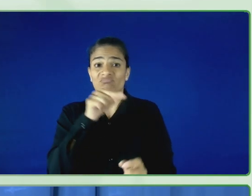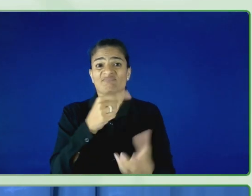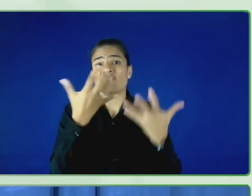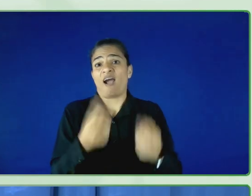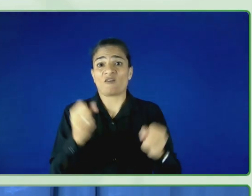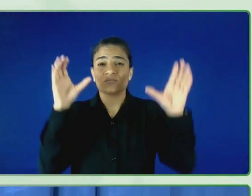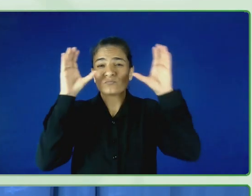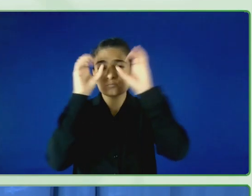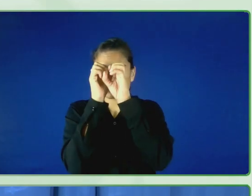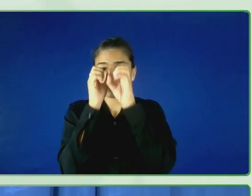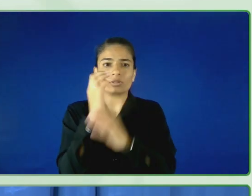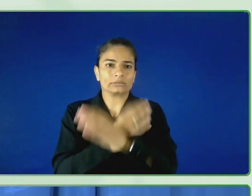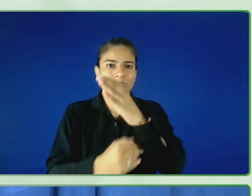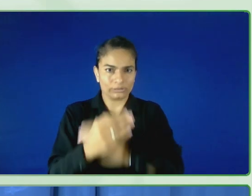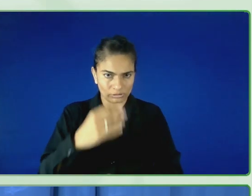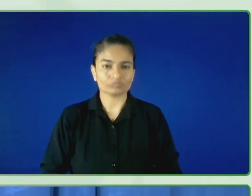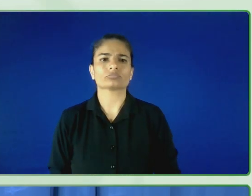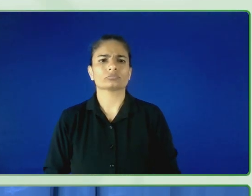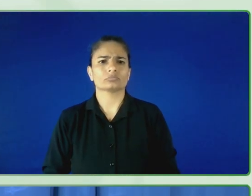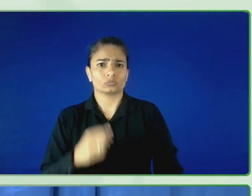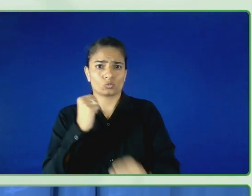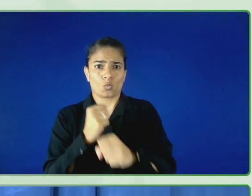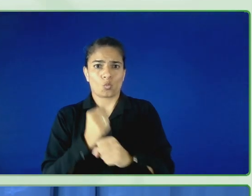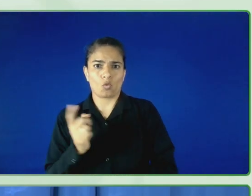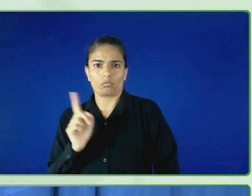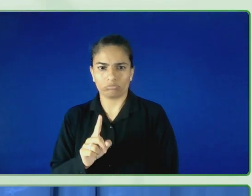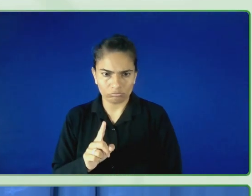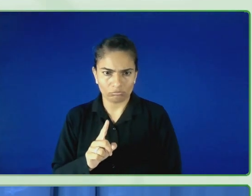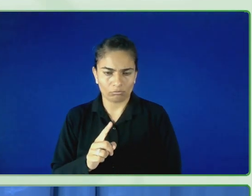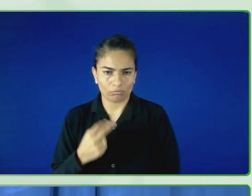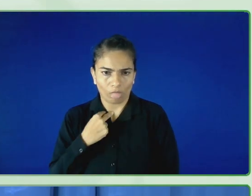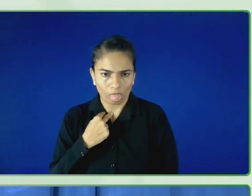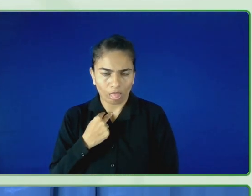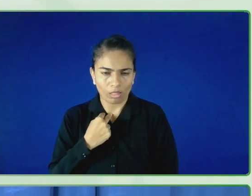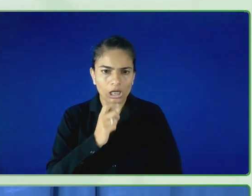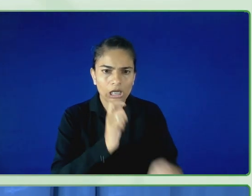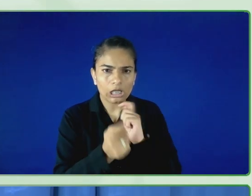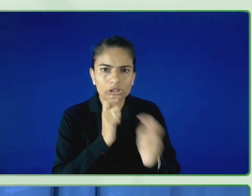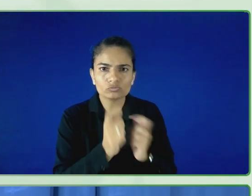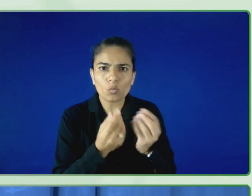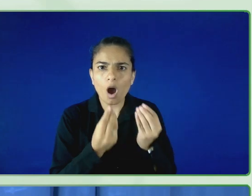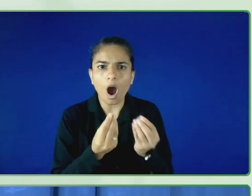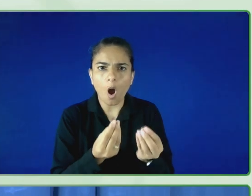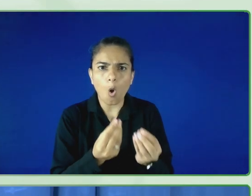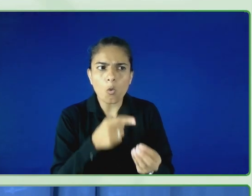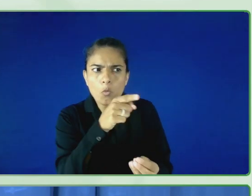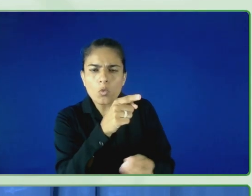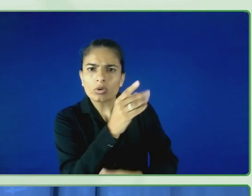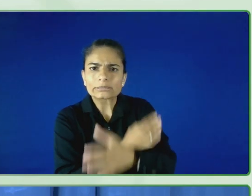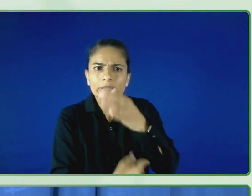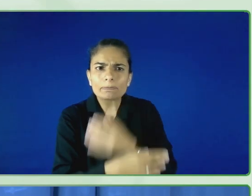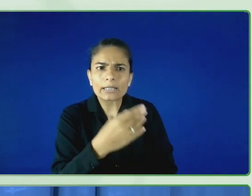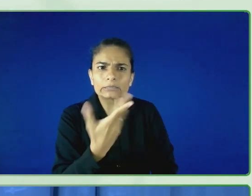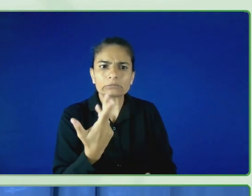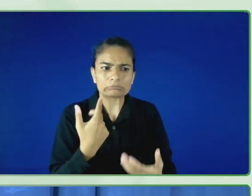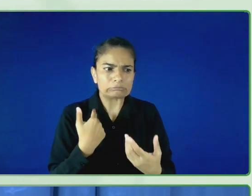idea on how to ask about the disability and what Pablo can do, and he got rejected. And those